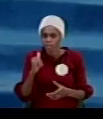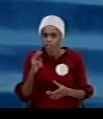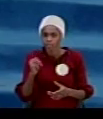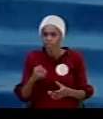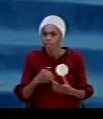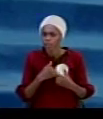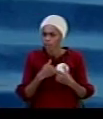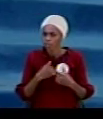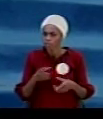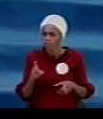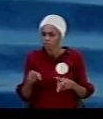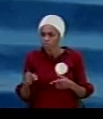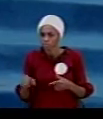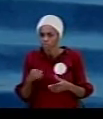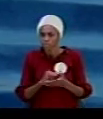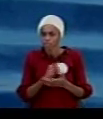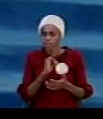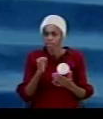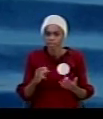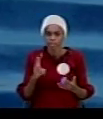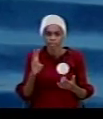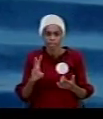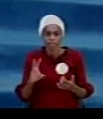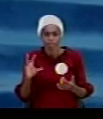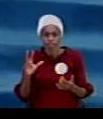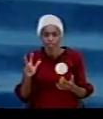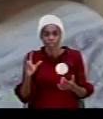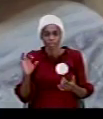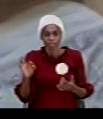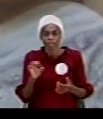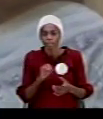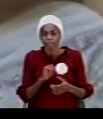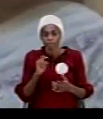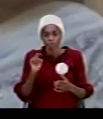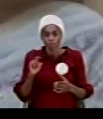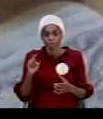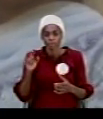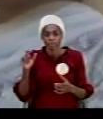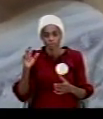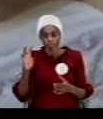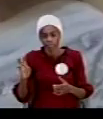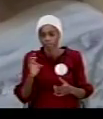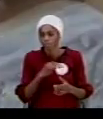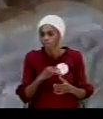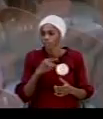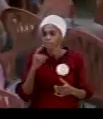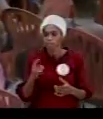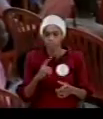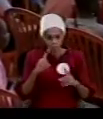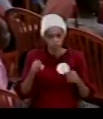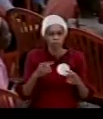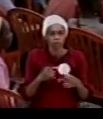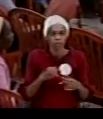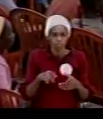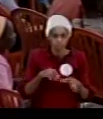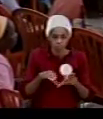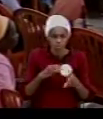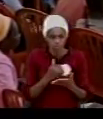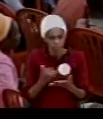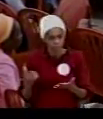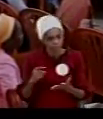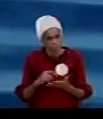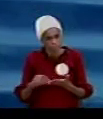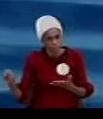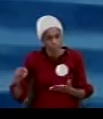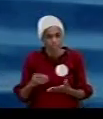down. It has come to 39.7. I said, that's God at work. He said, I will give you to go and do another test to confirm it. By